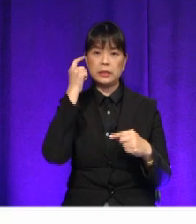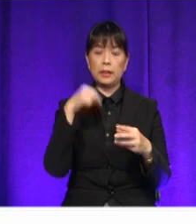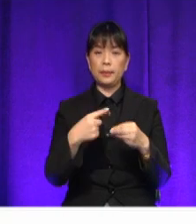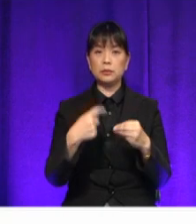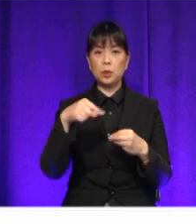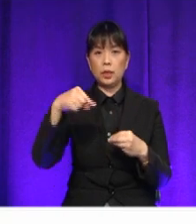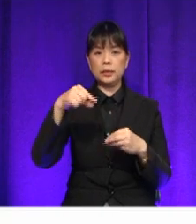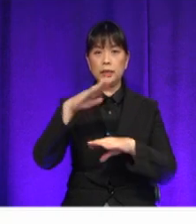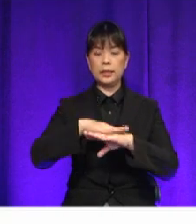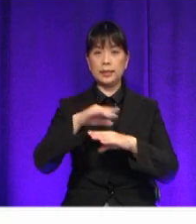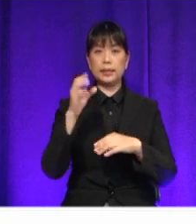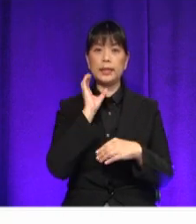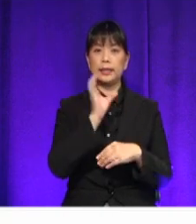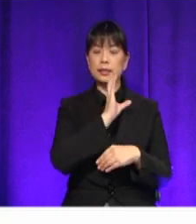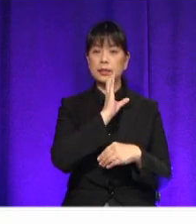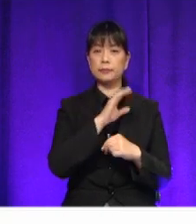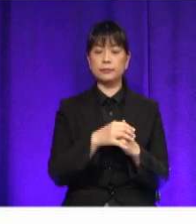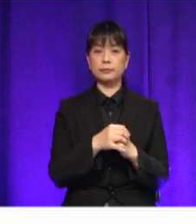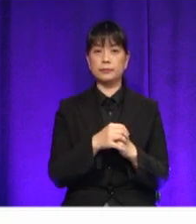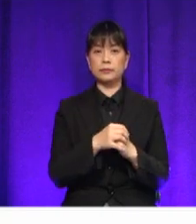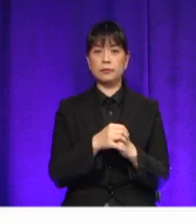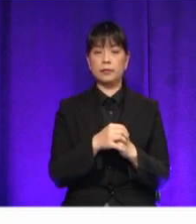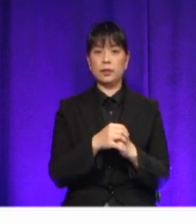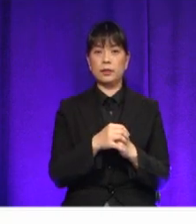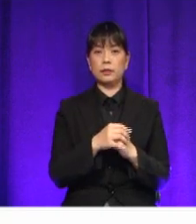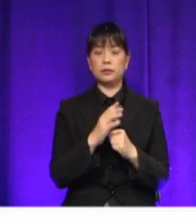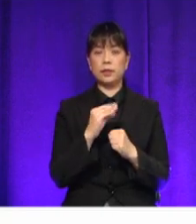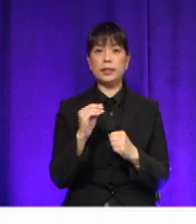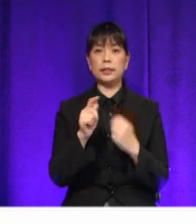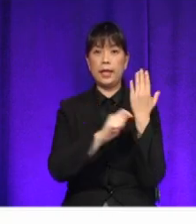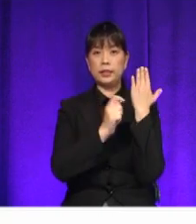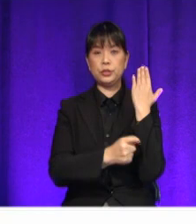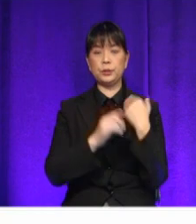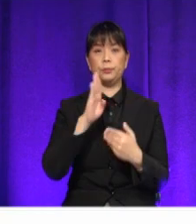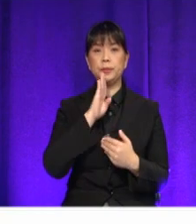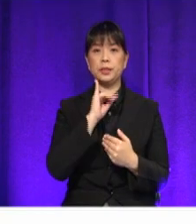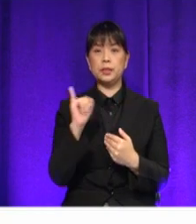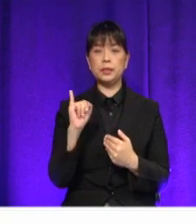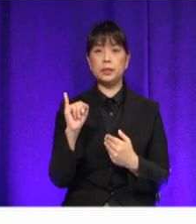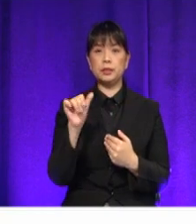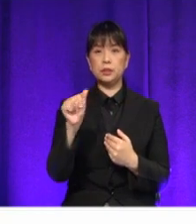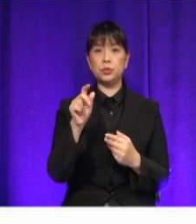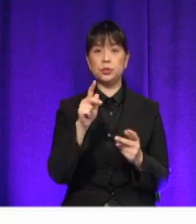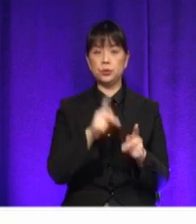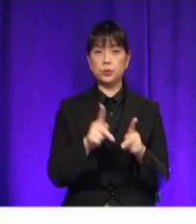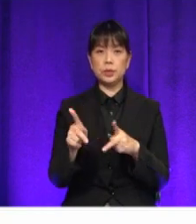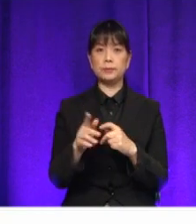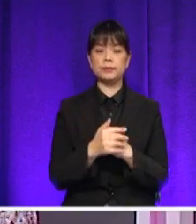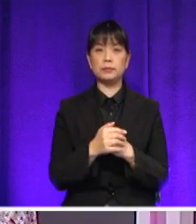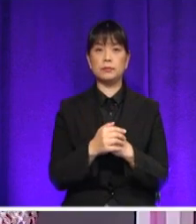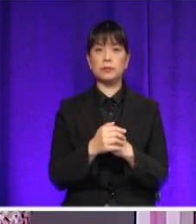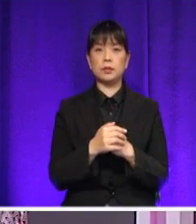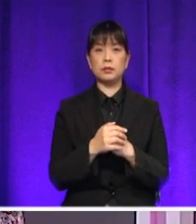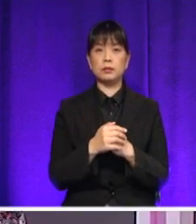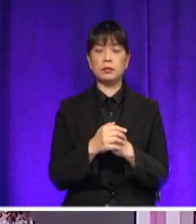the energy and the well-being of the students are kept secure. So you're saying food is a lot